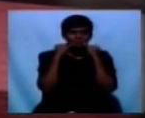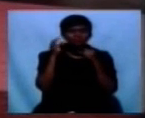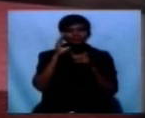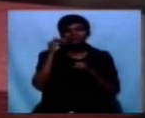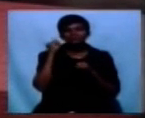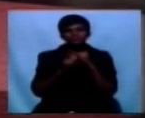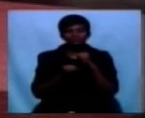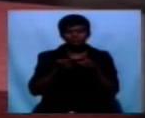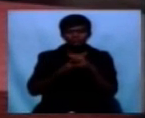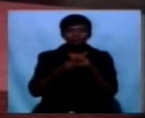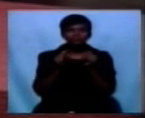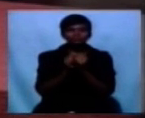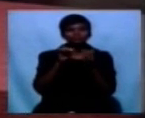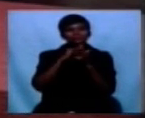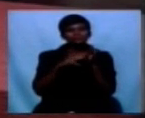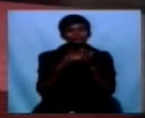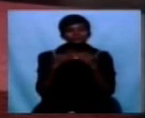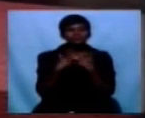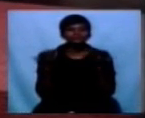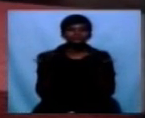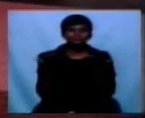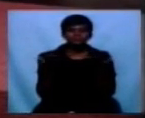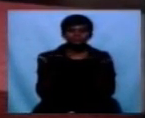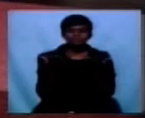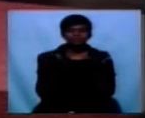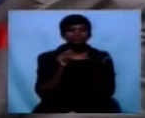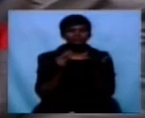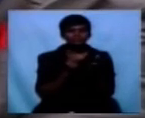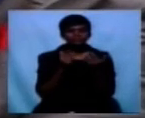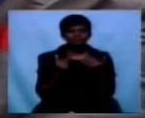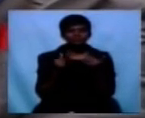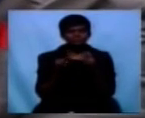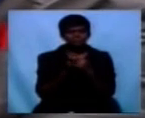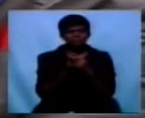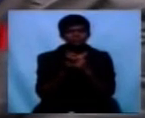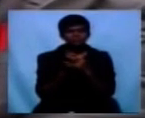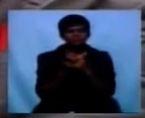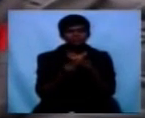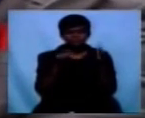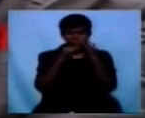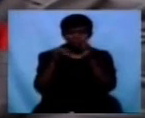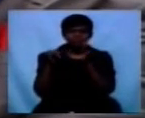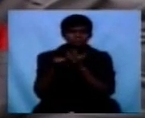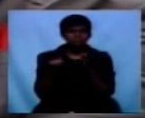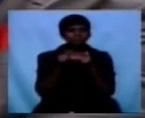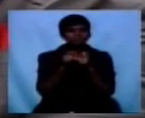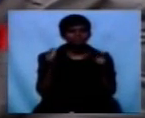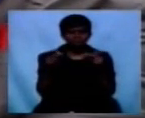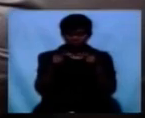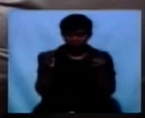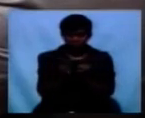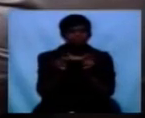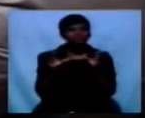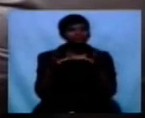finish. Beginning January. There's no argument about that. We begin isolating and when you talk of identifying. repositioning, is that an